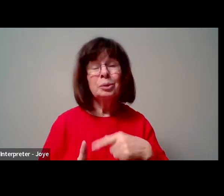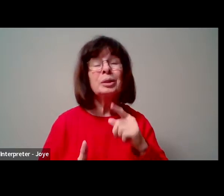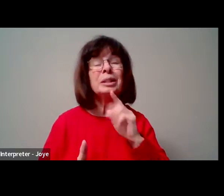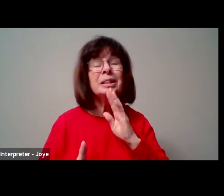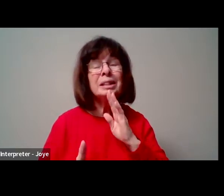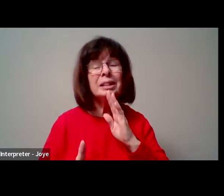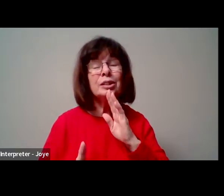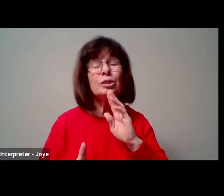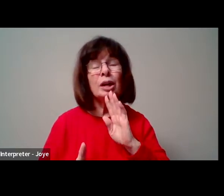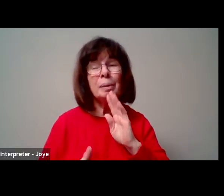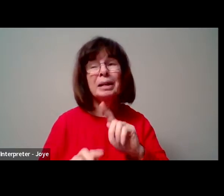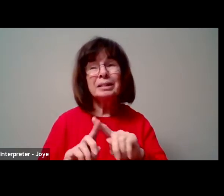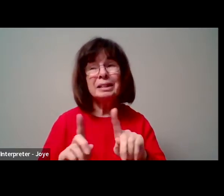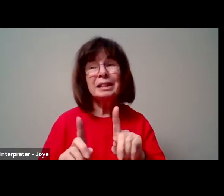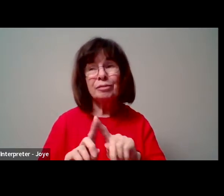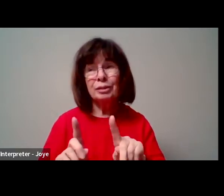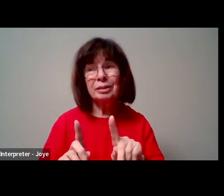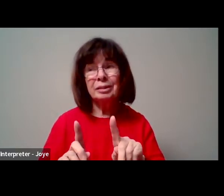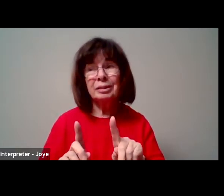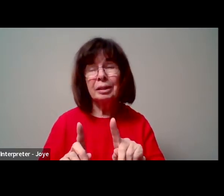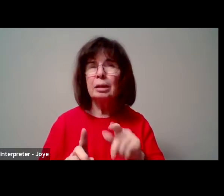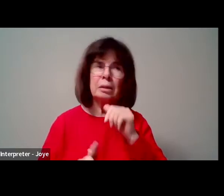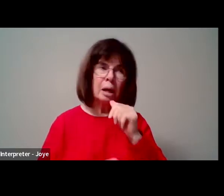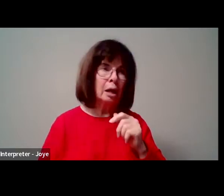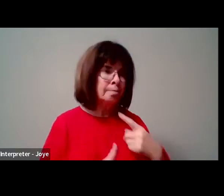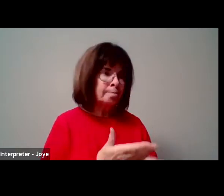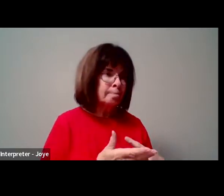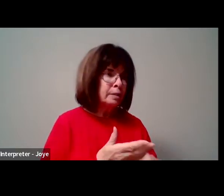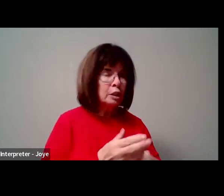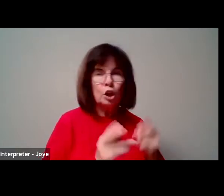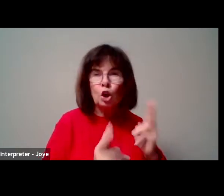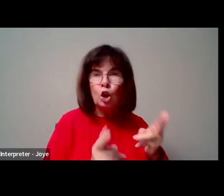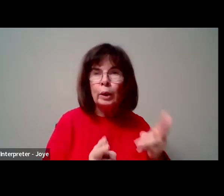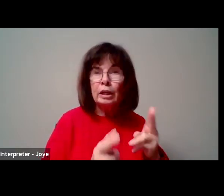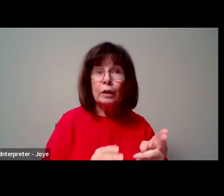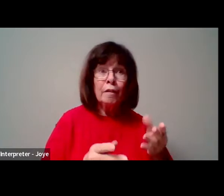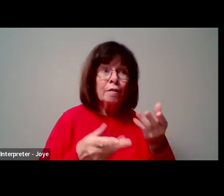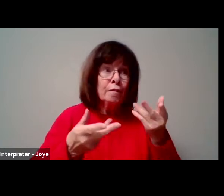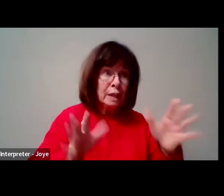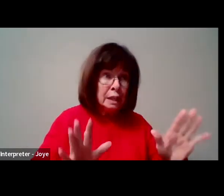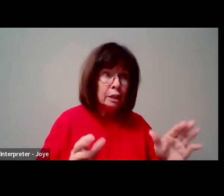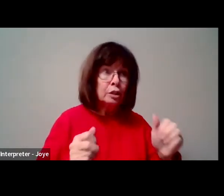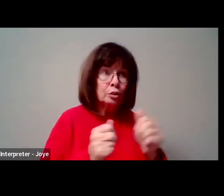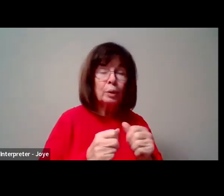very differently and not talk about it as we're rushing to the end.